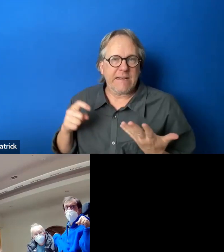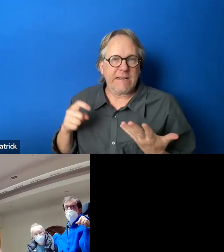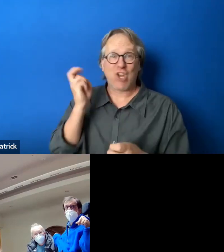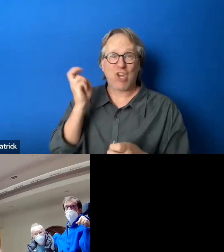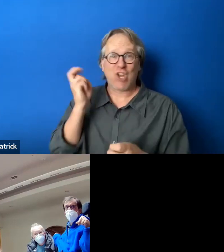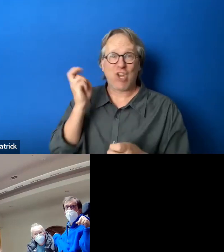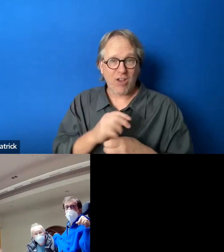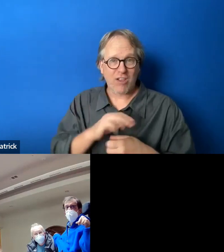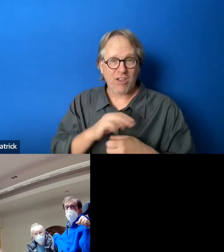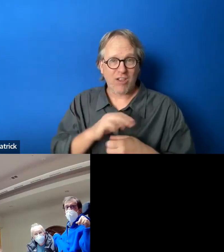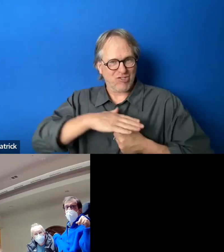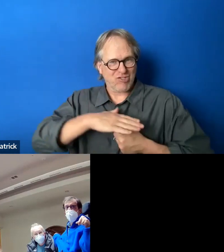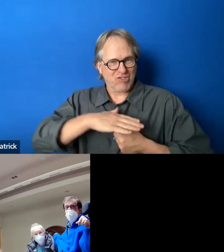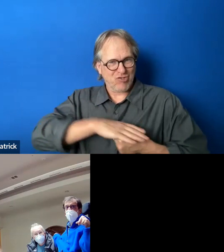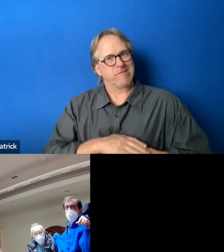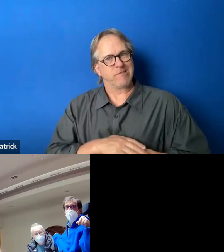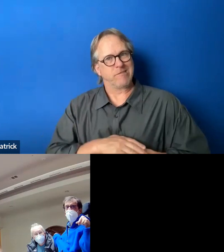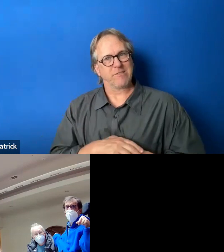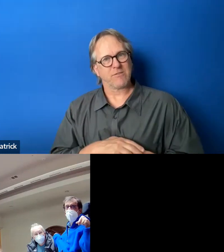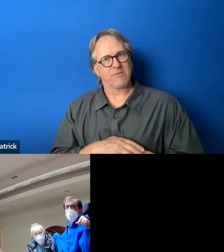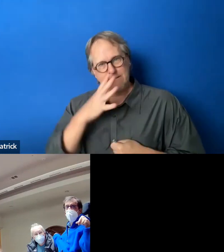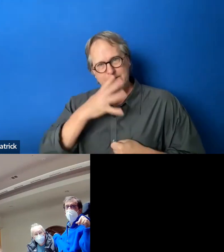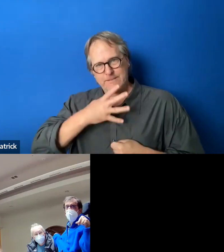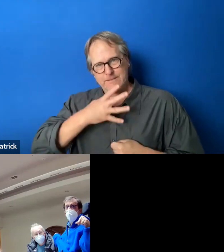resist. But